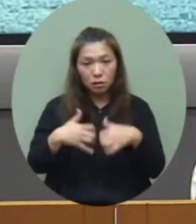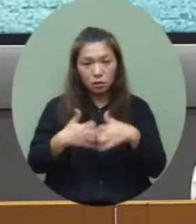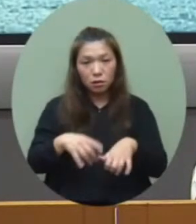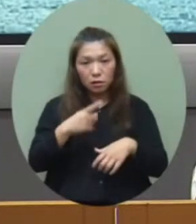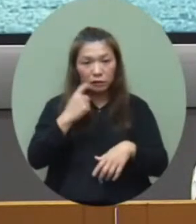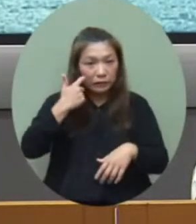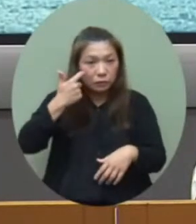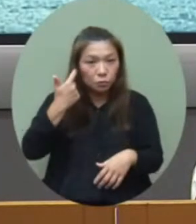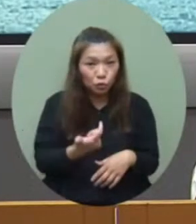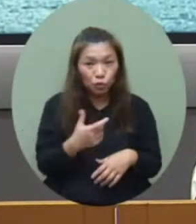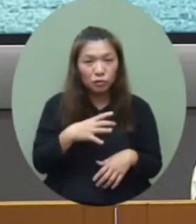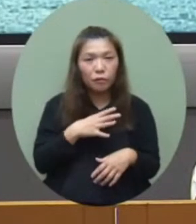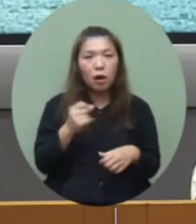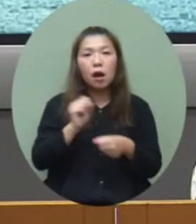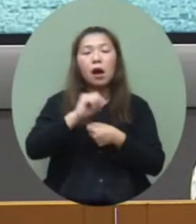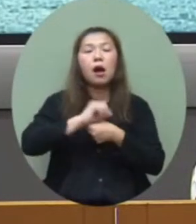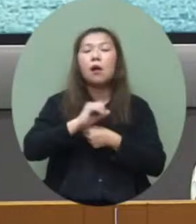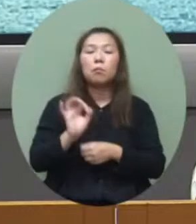increased, but